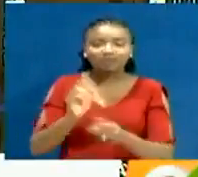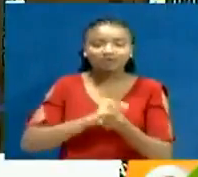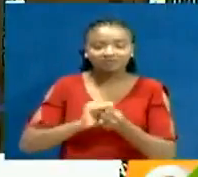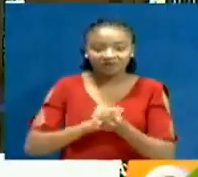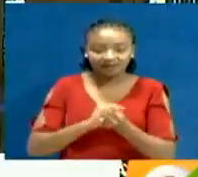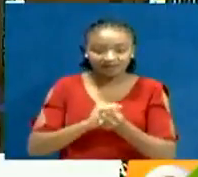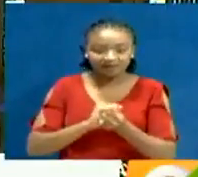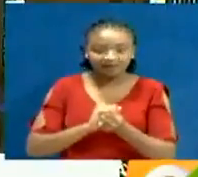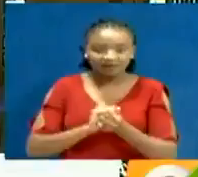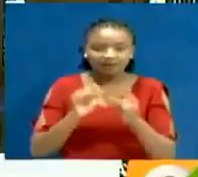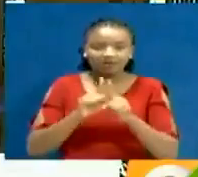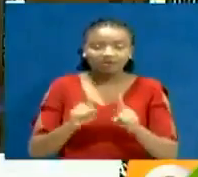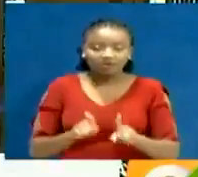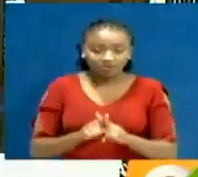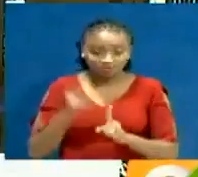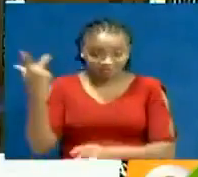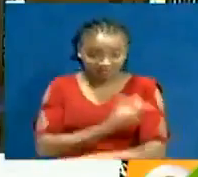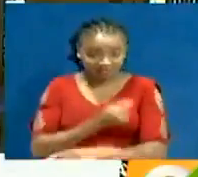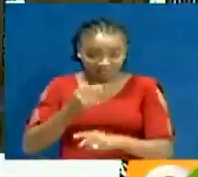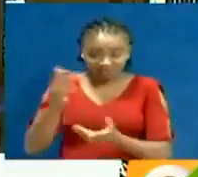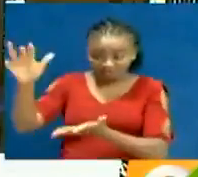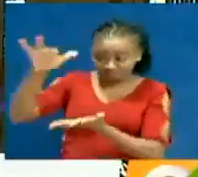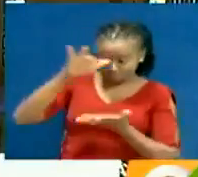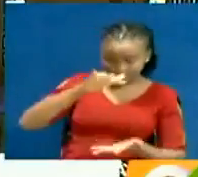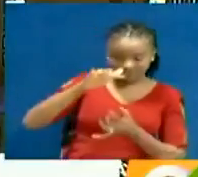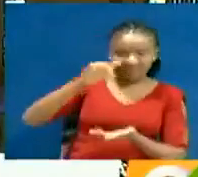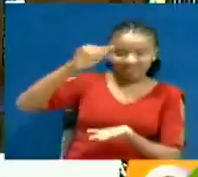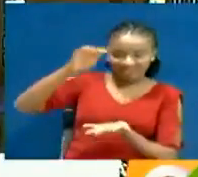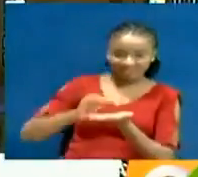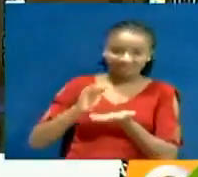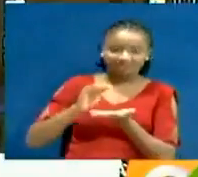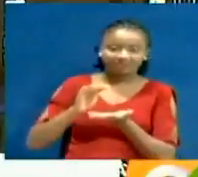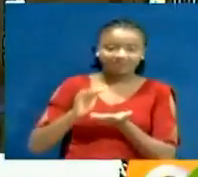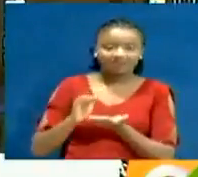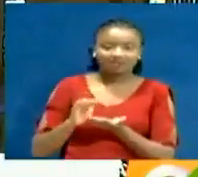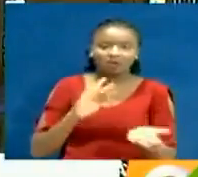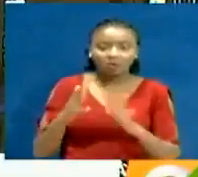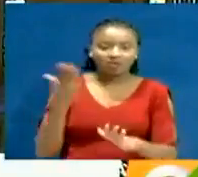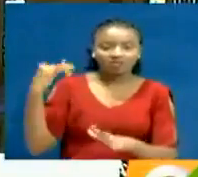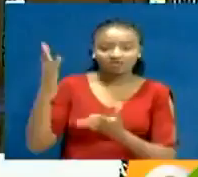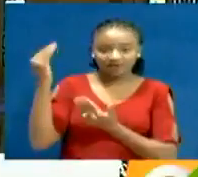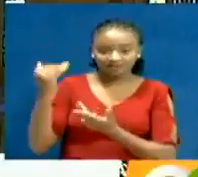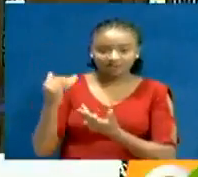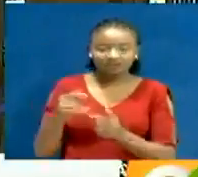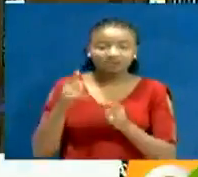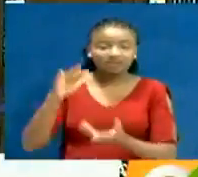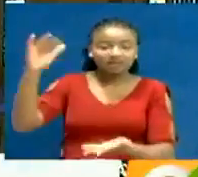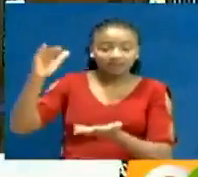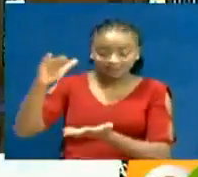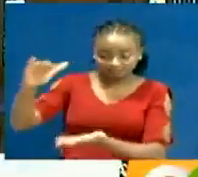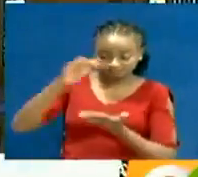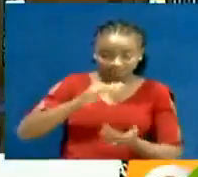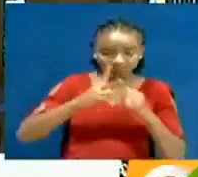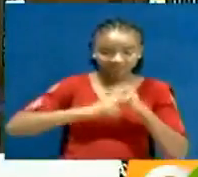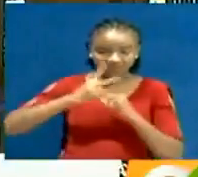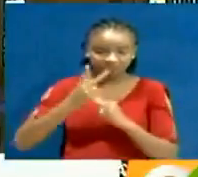exercise this coming Friday, but this dose is less than what had originally been expected. While the country is yet to receive a shipment